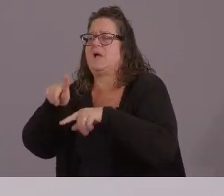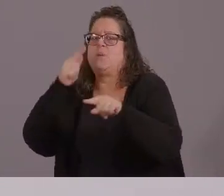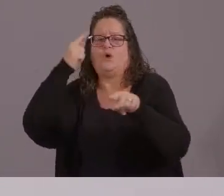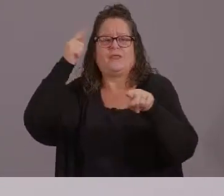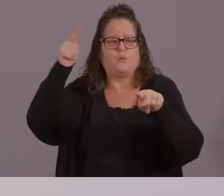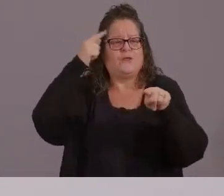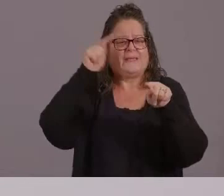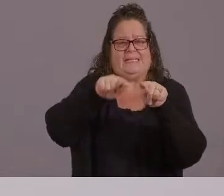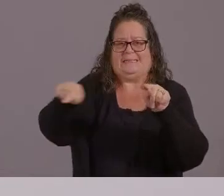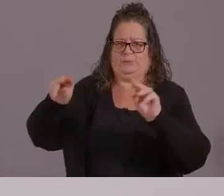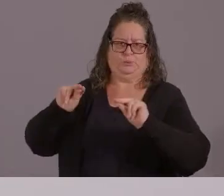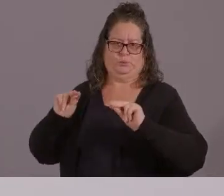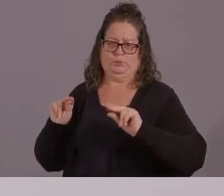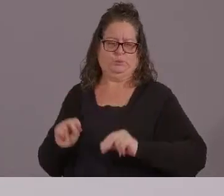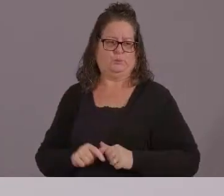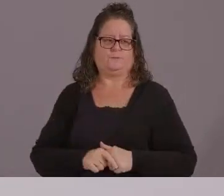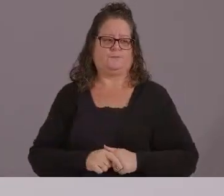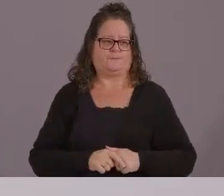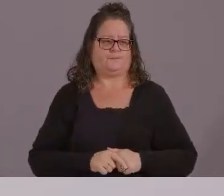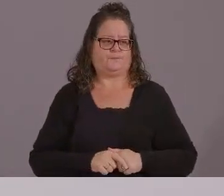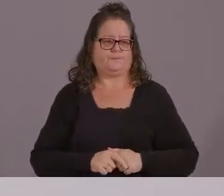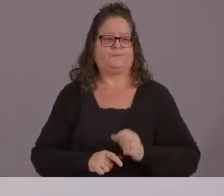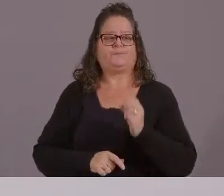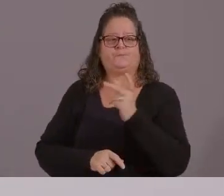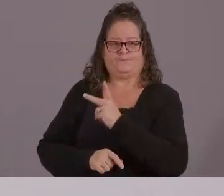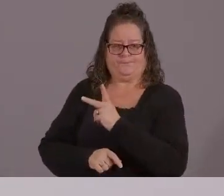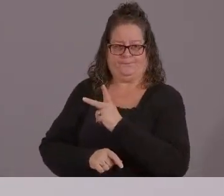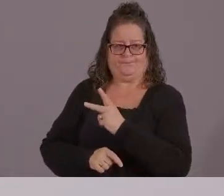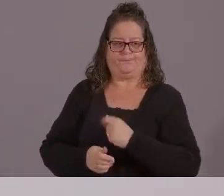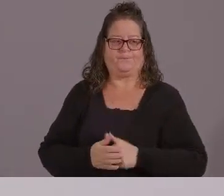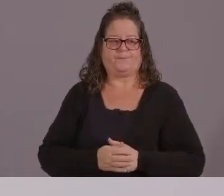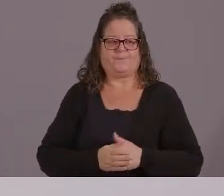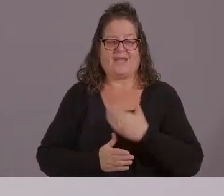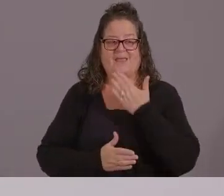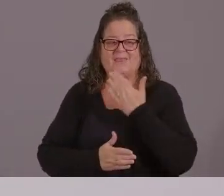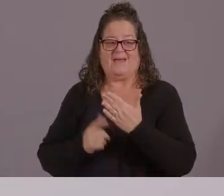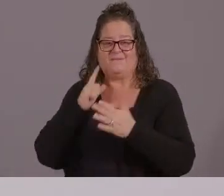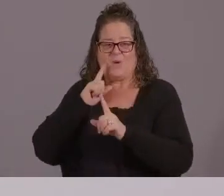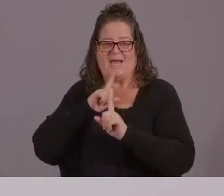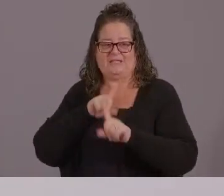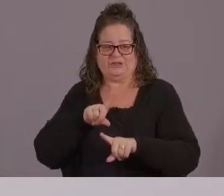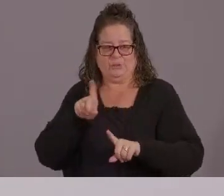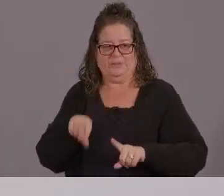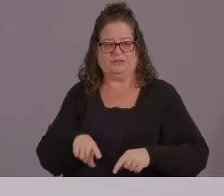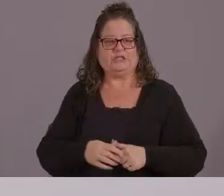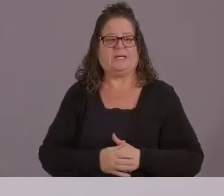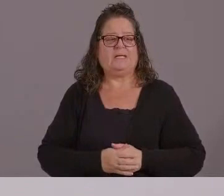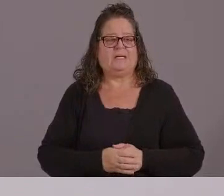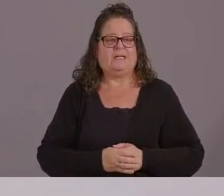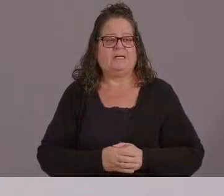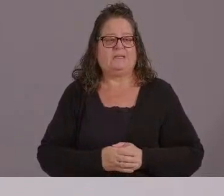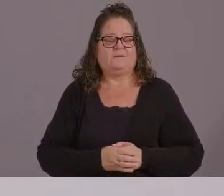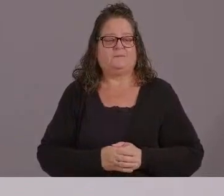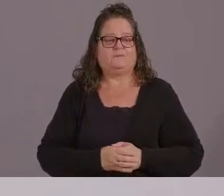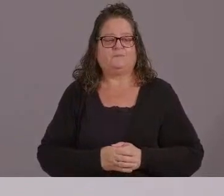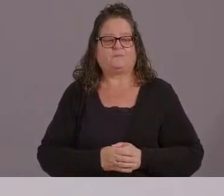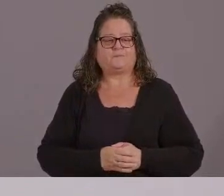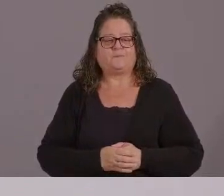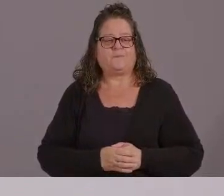Hi there. Thank you, Dr. Christ, for being here and answering all these questions. Just real quick, I know that you mentioned